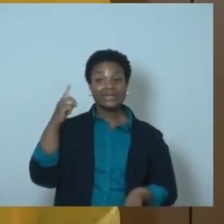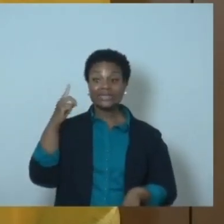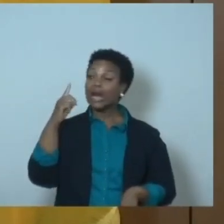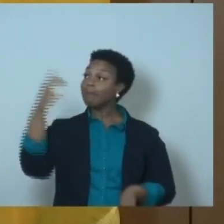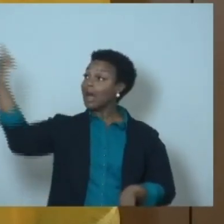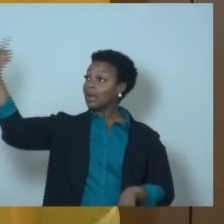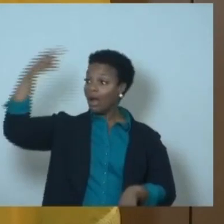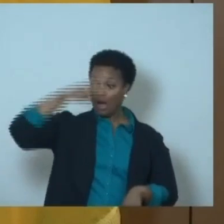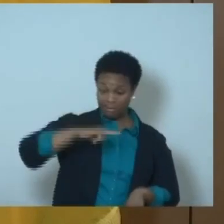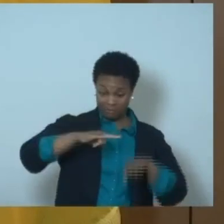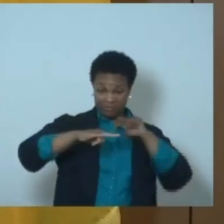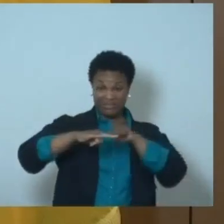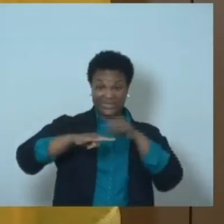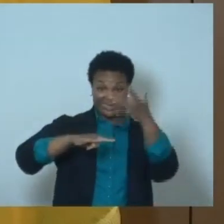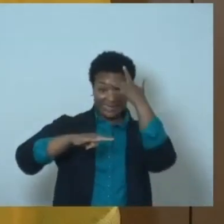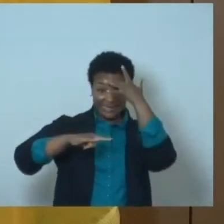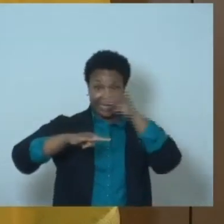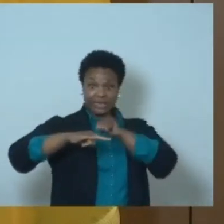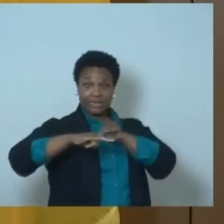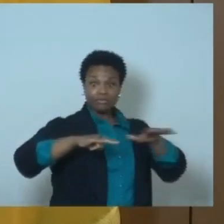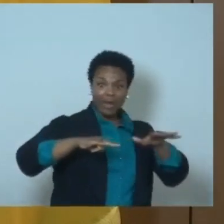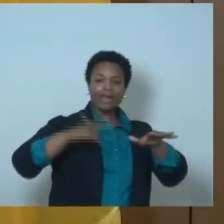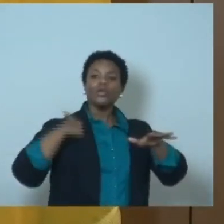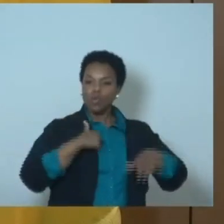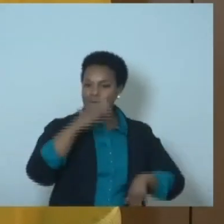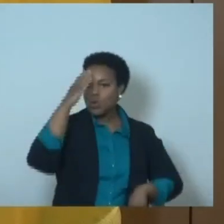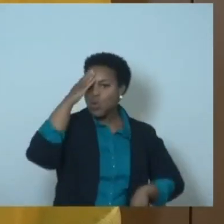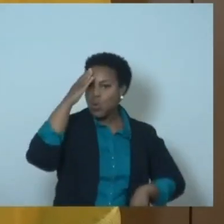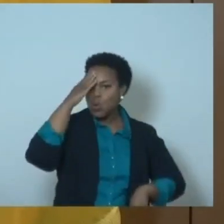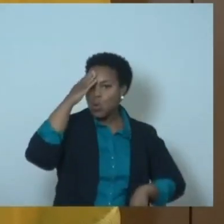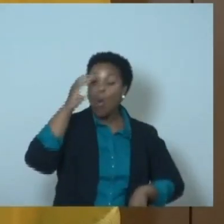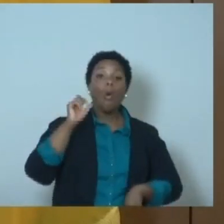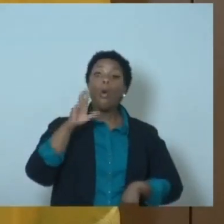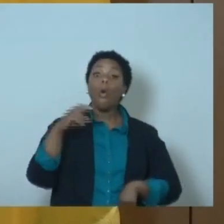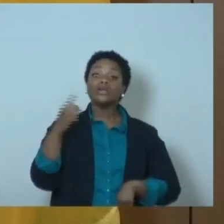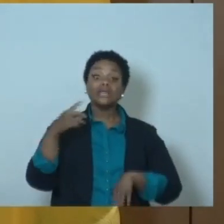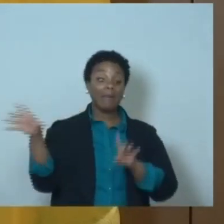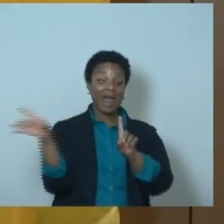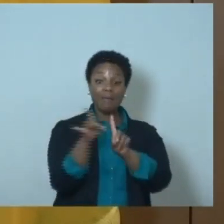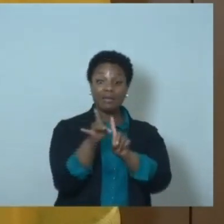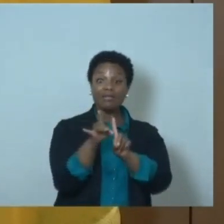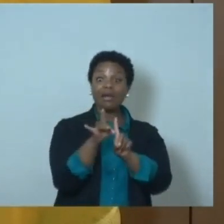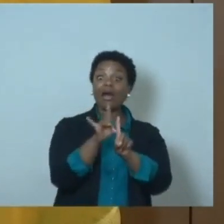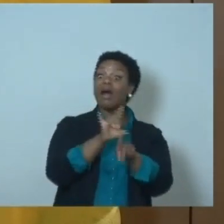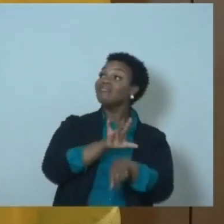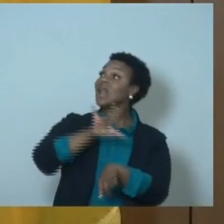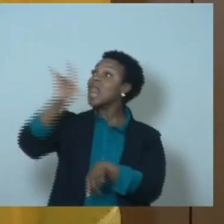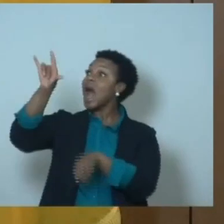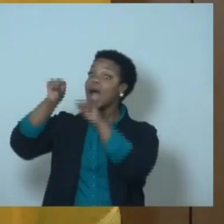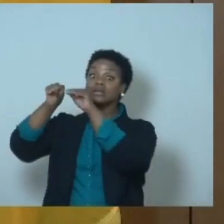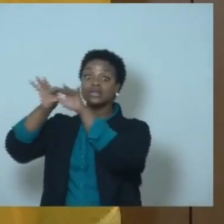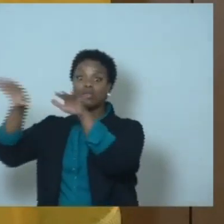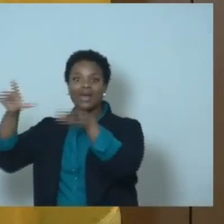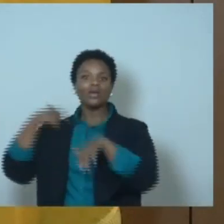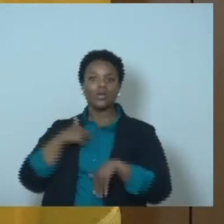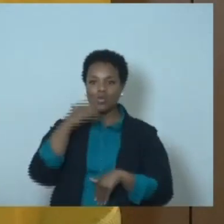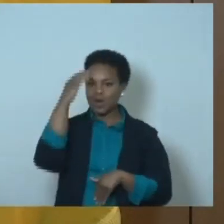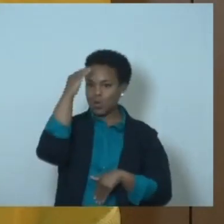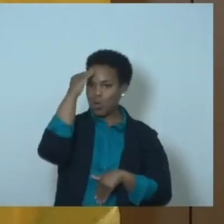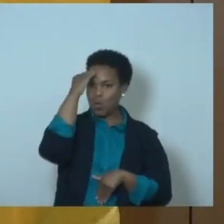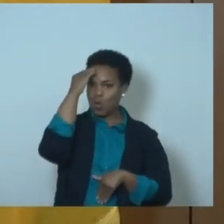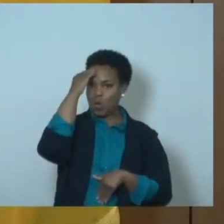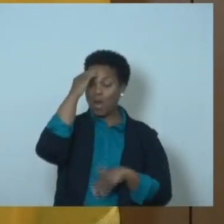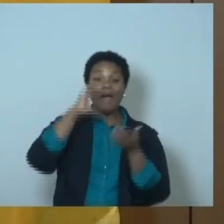We want to minimize spread. Easy places for us to be able to evaluate is the number of flights that come into